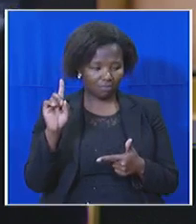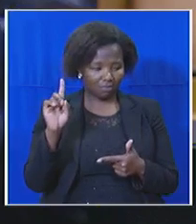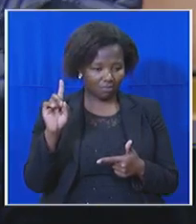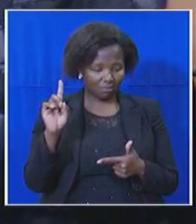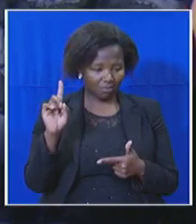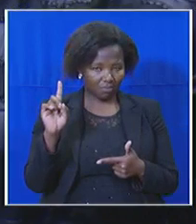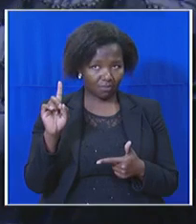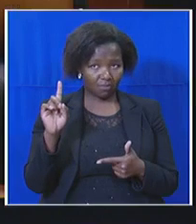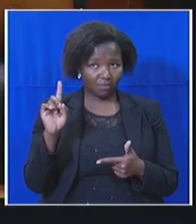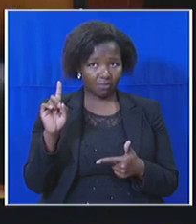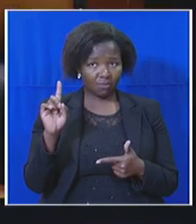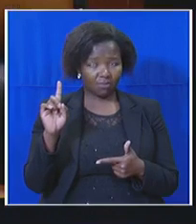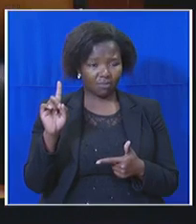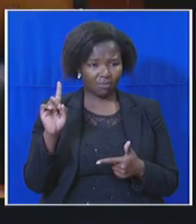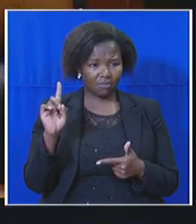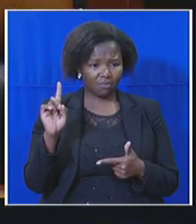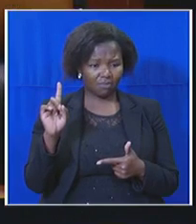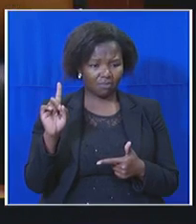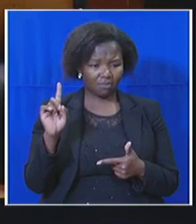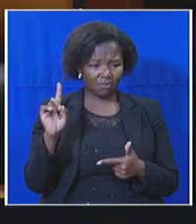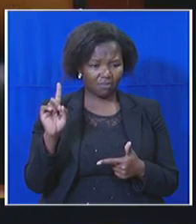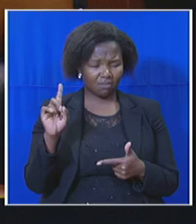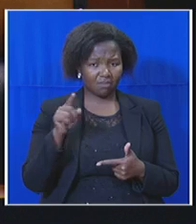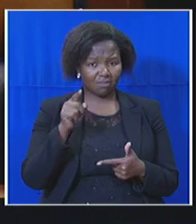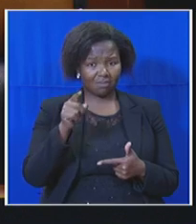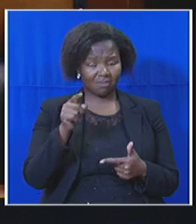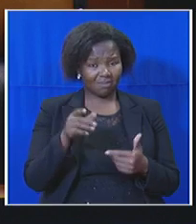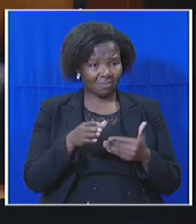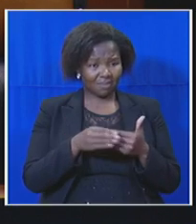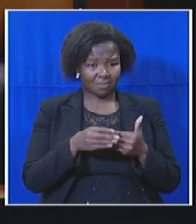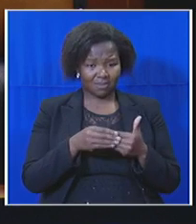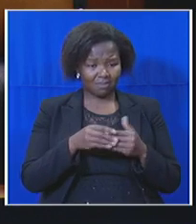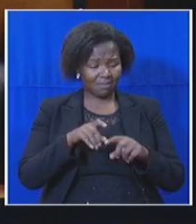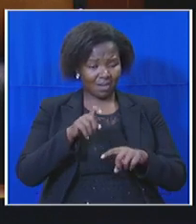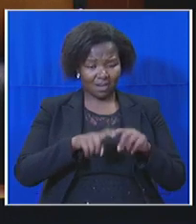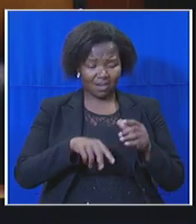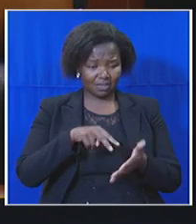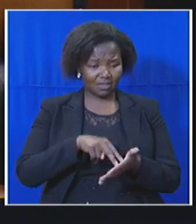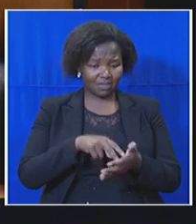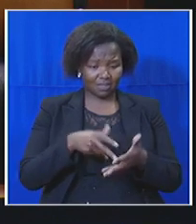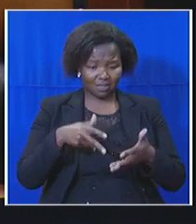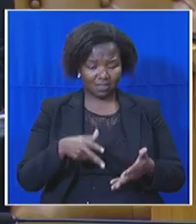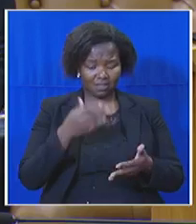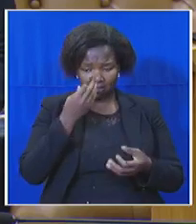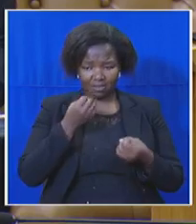Speaker. Yes, what's your point of order, Honorable The Member? member cannot stand here and mislead